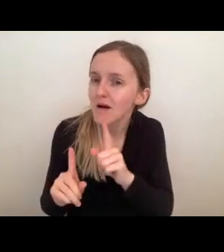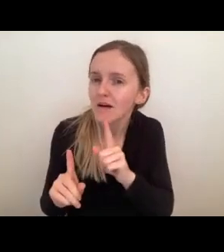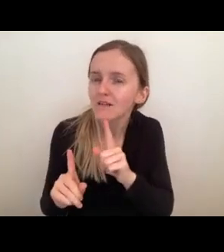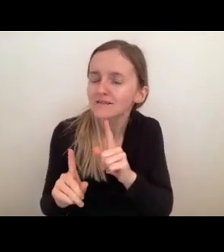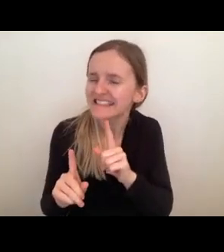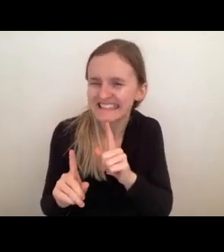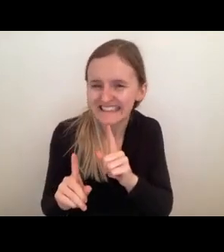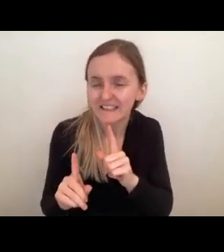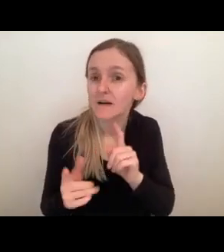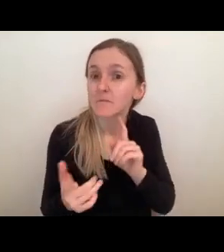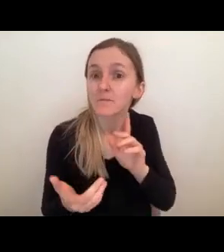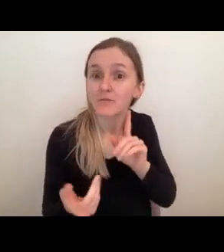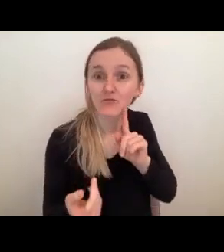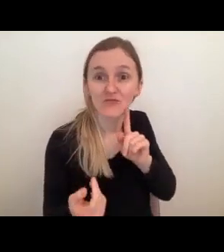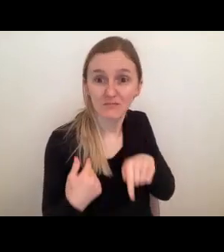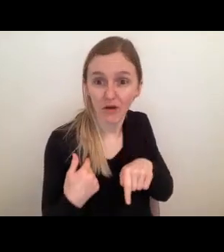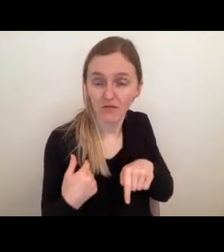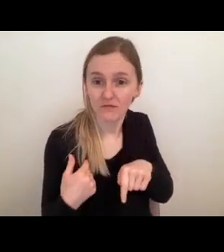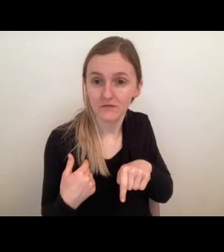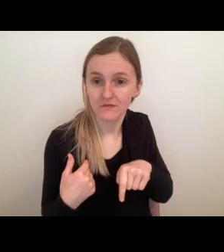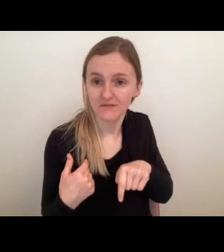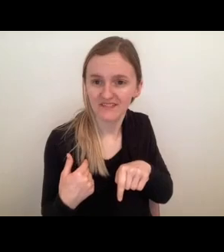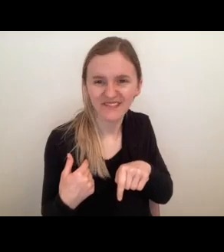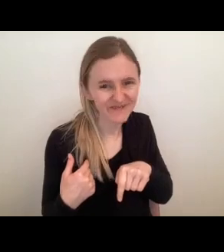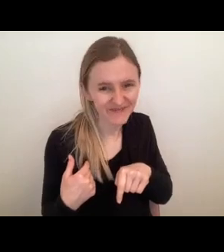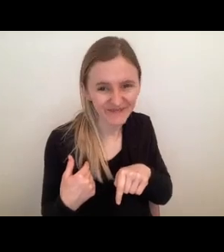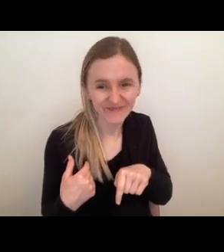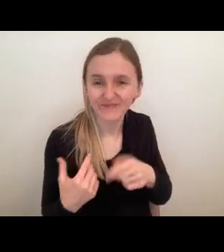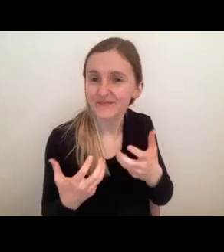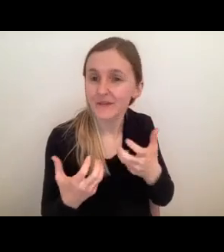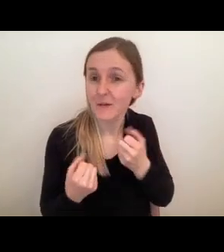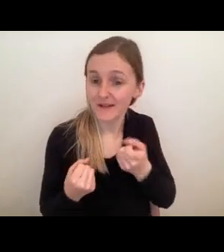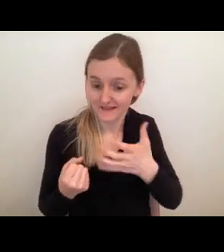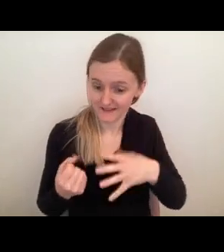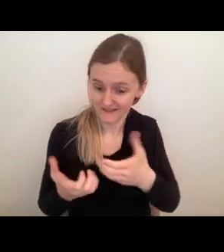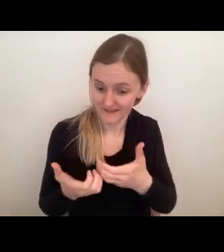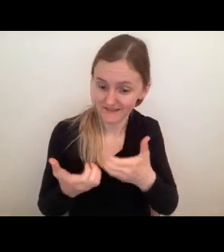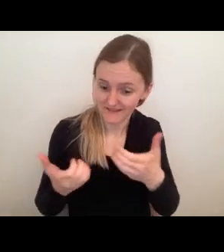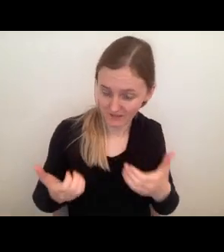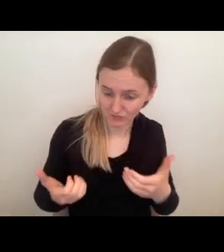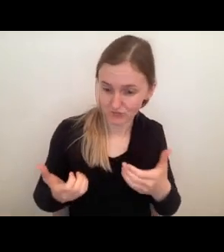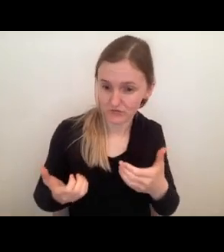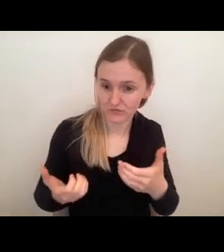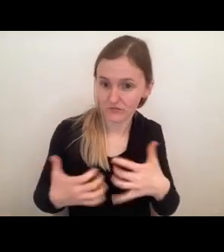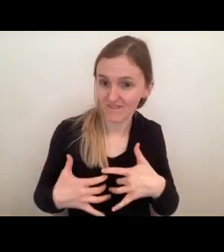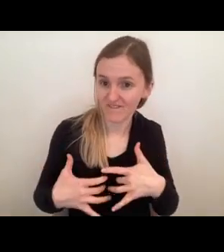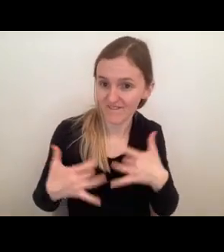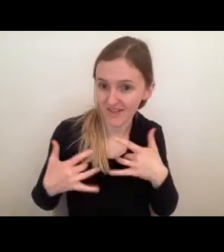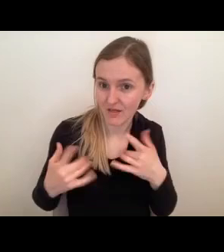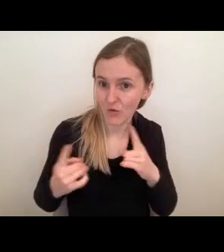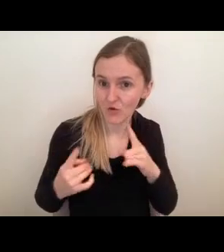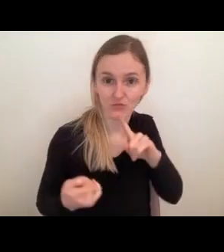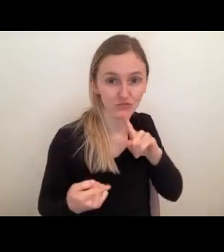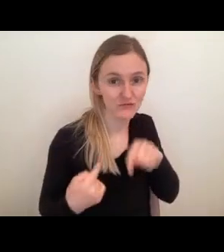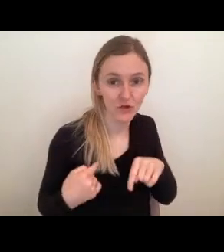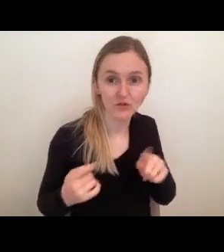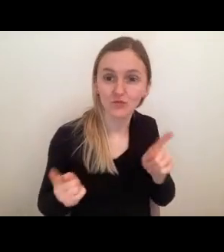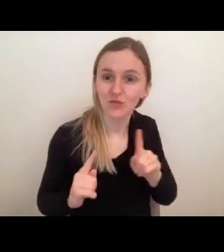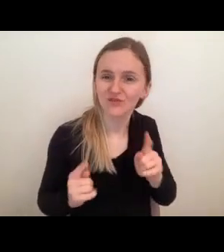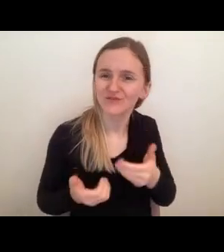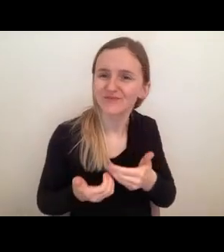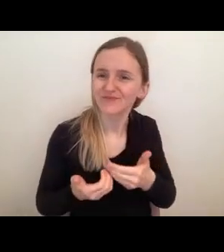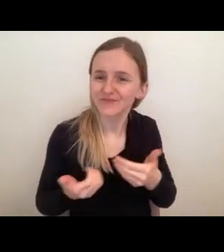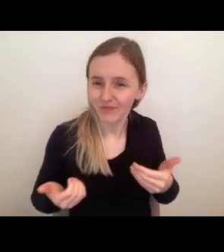anger. So supporting our young people to be able to recognise that, to separate those two things, to understand what their feelings feel like,